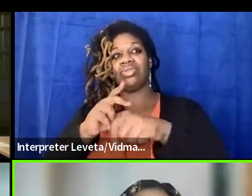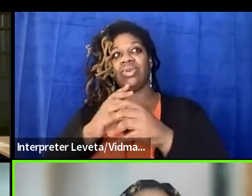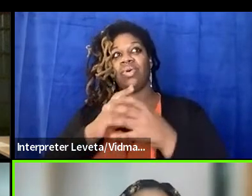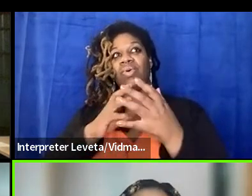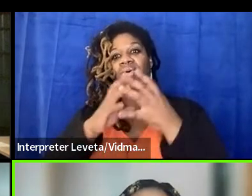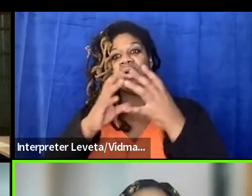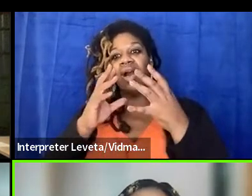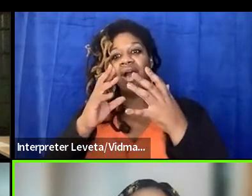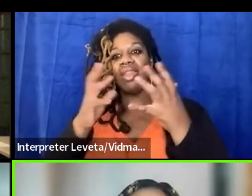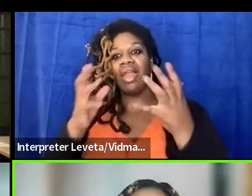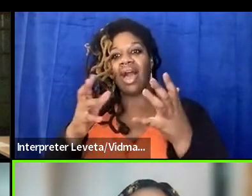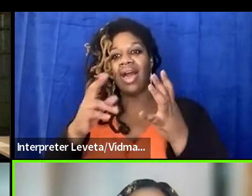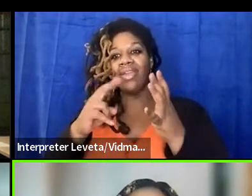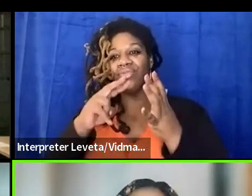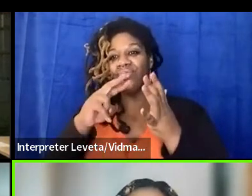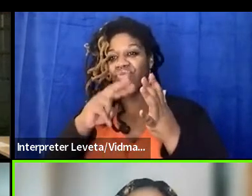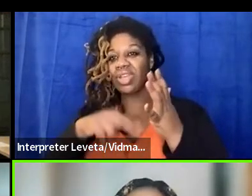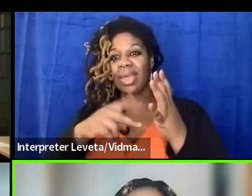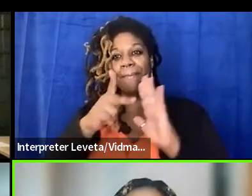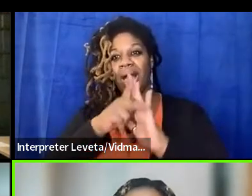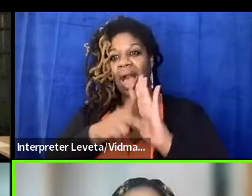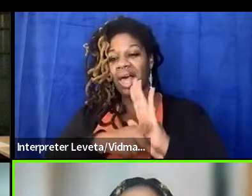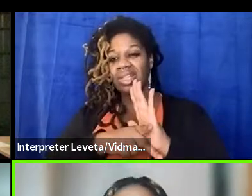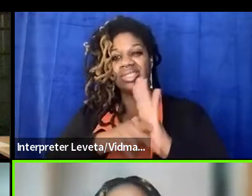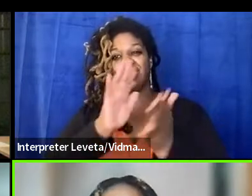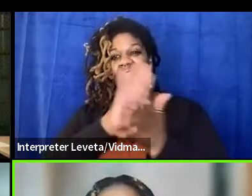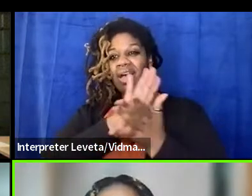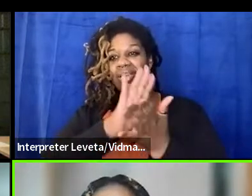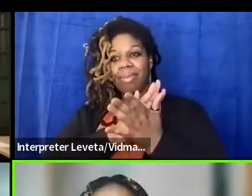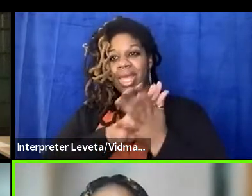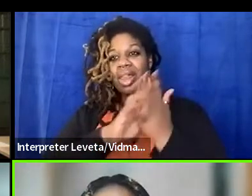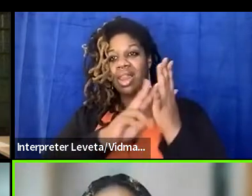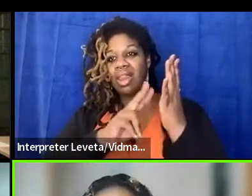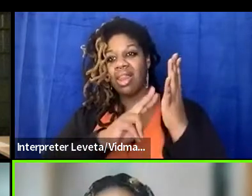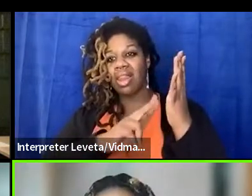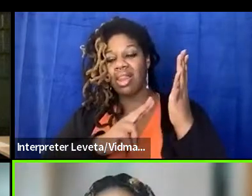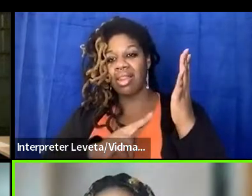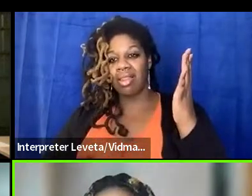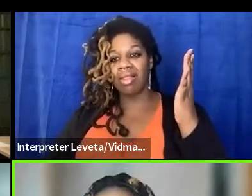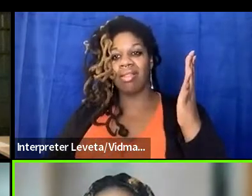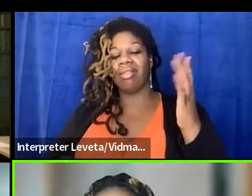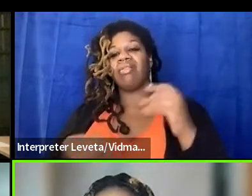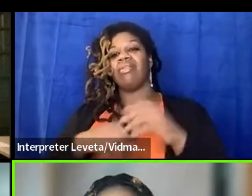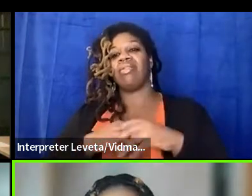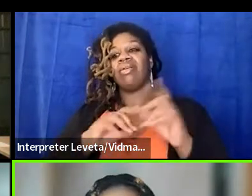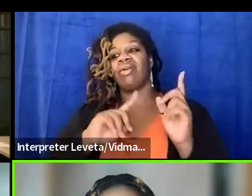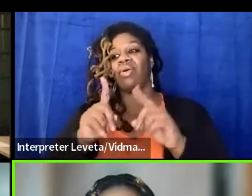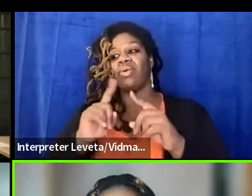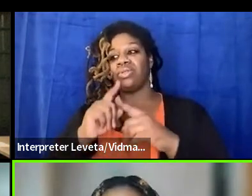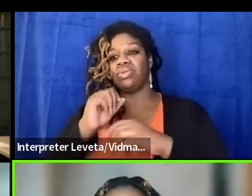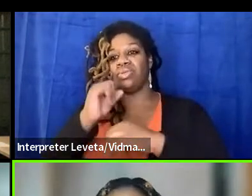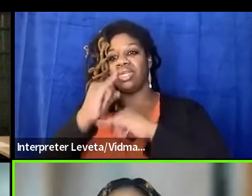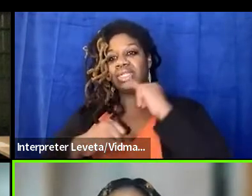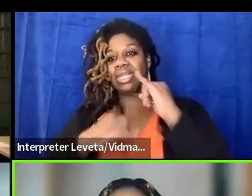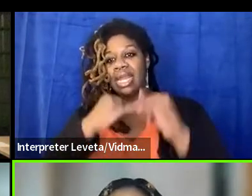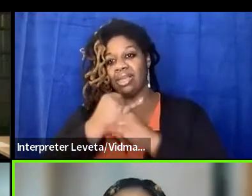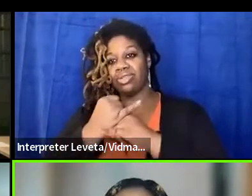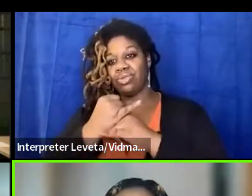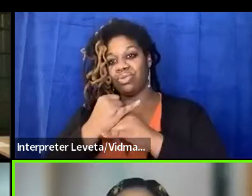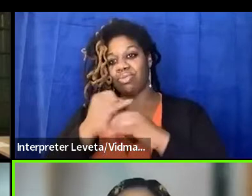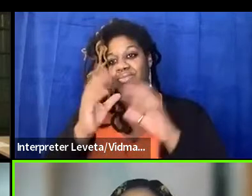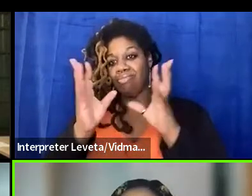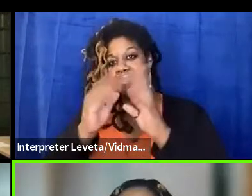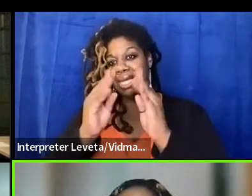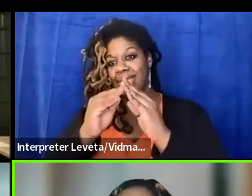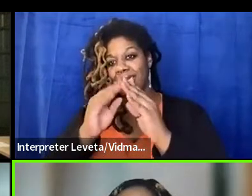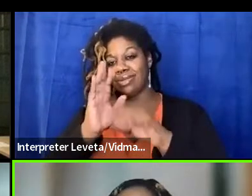these dense like policy like documents and like going to like international like online meetings and things